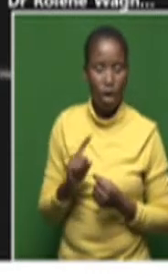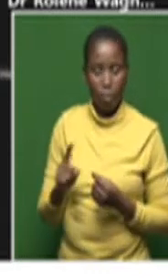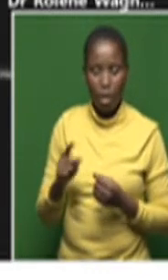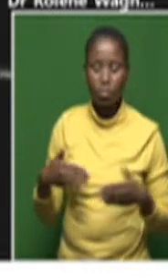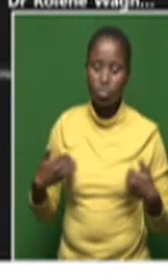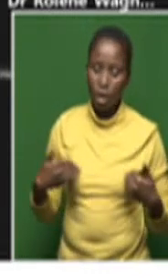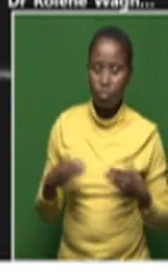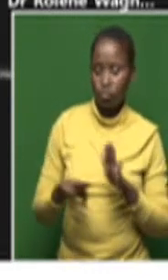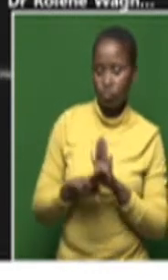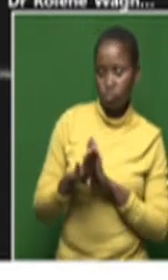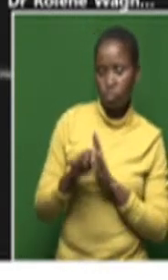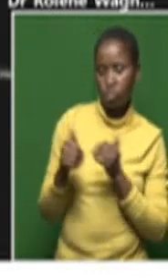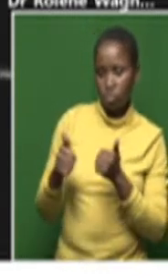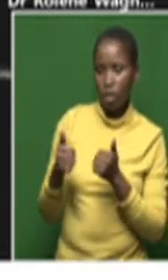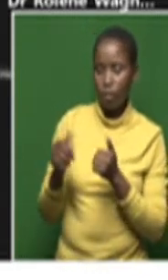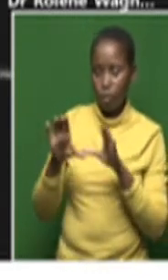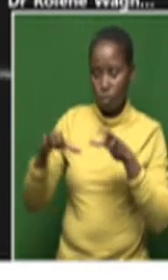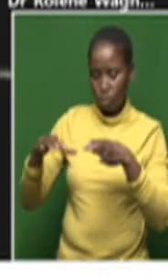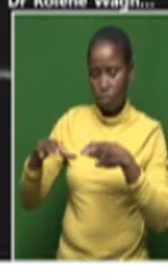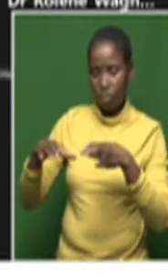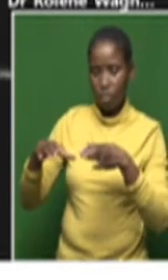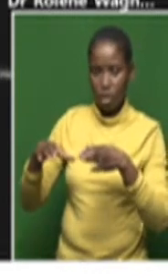this particular age group.